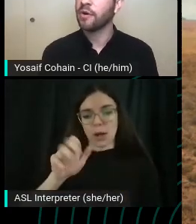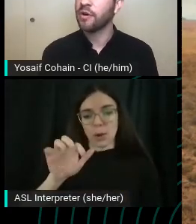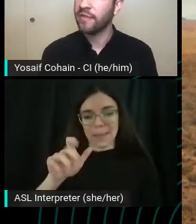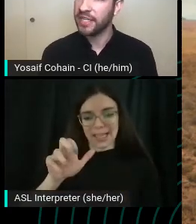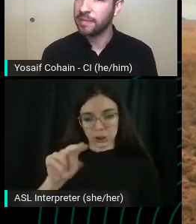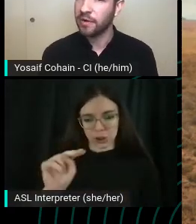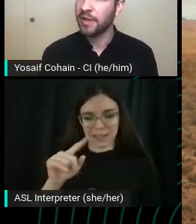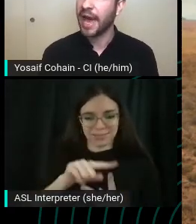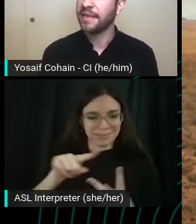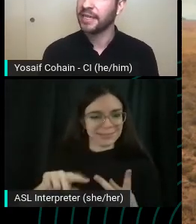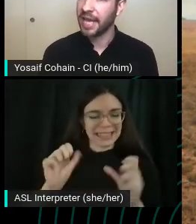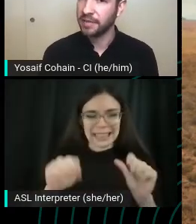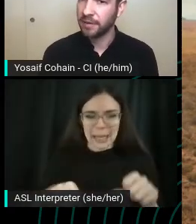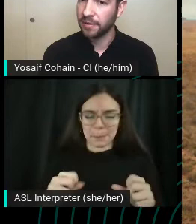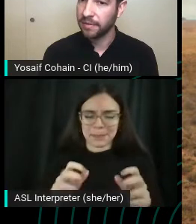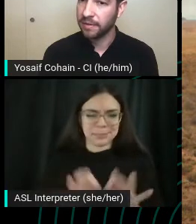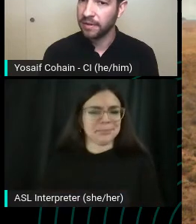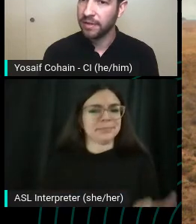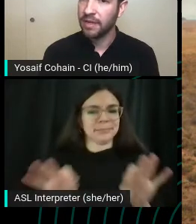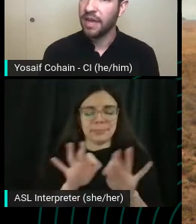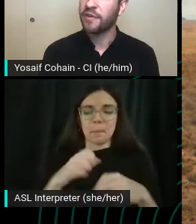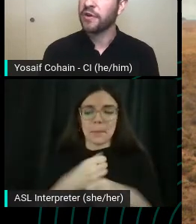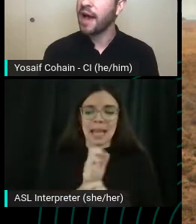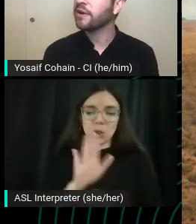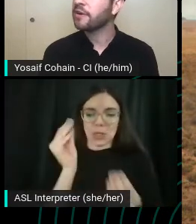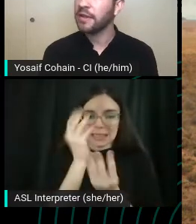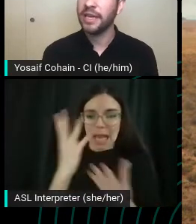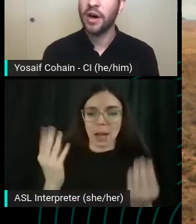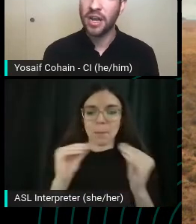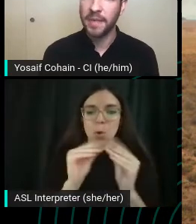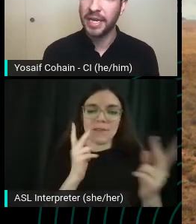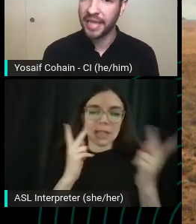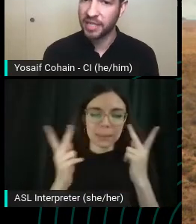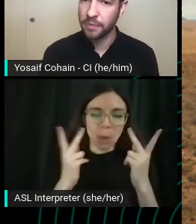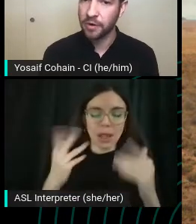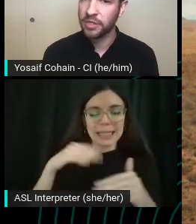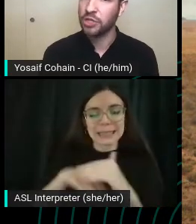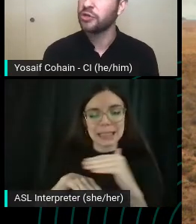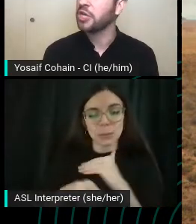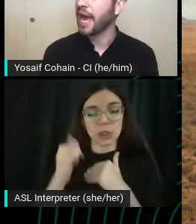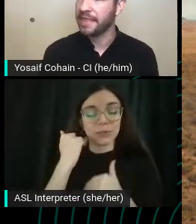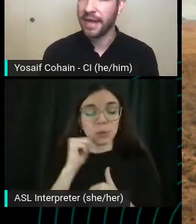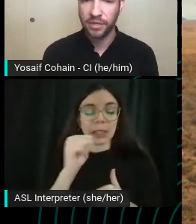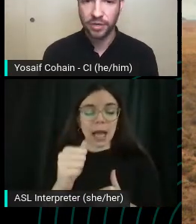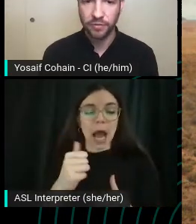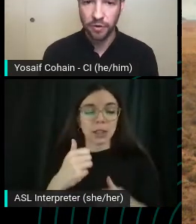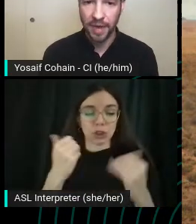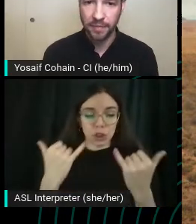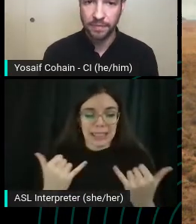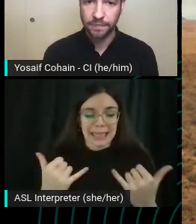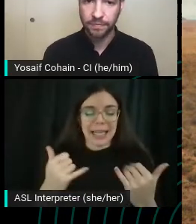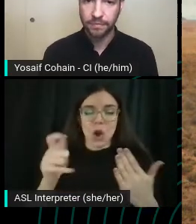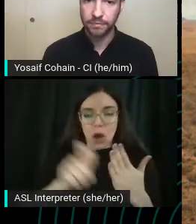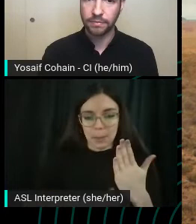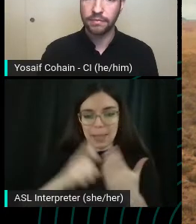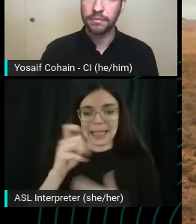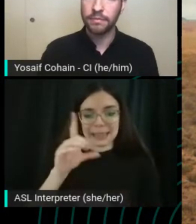data more visible and accessible. If you're not currently automating dashboards, you should add that to your roadmap.